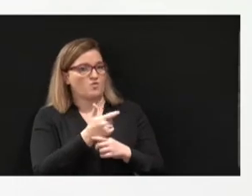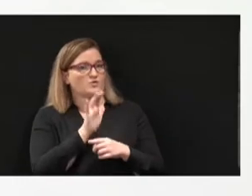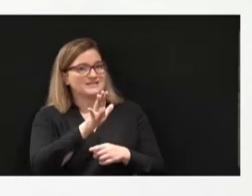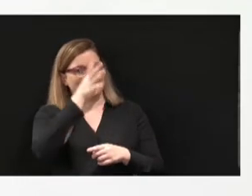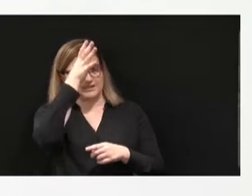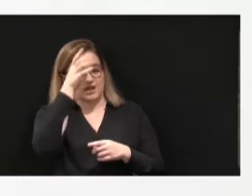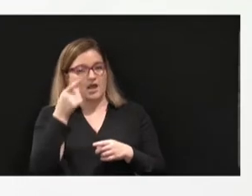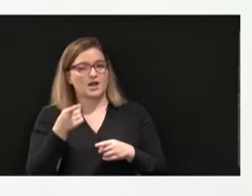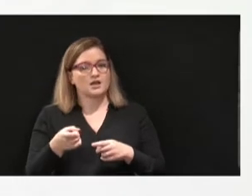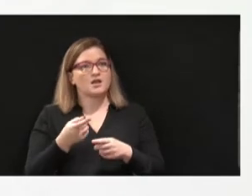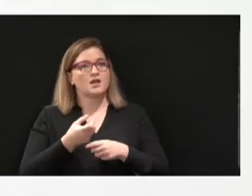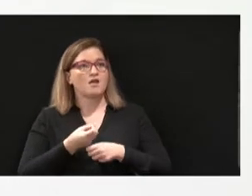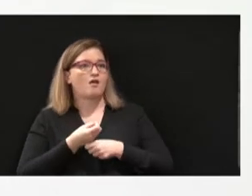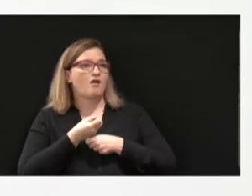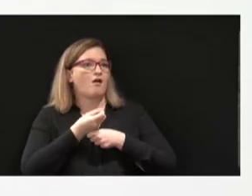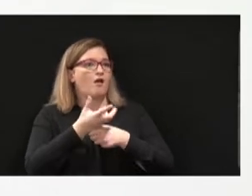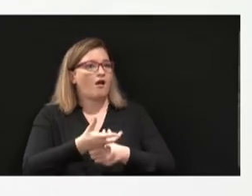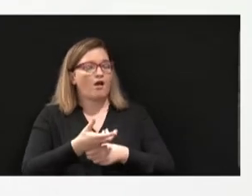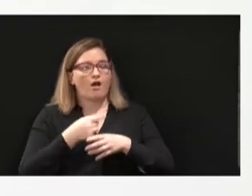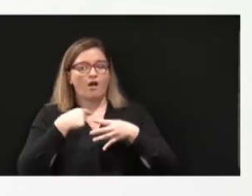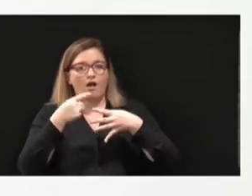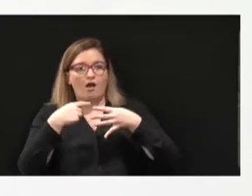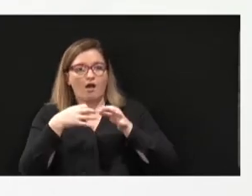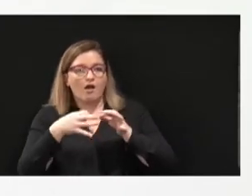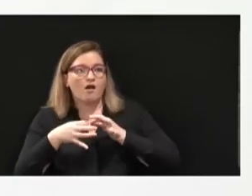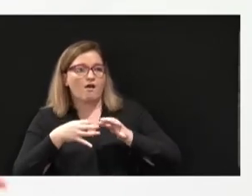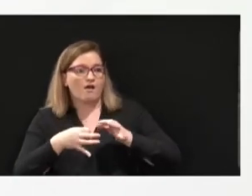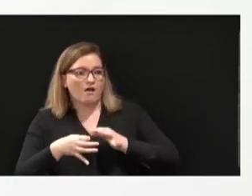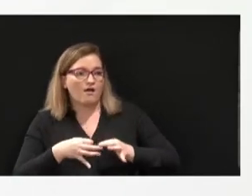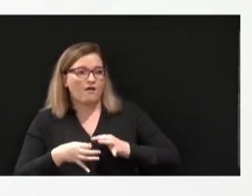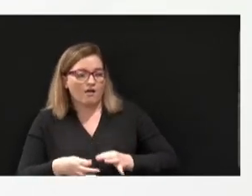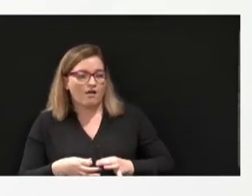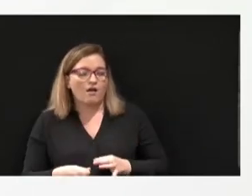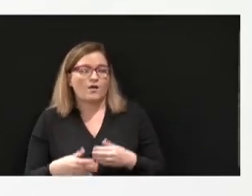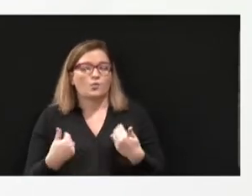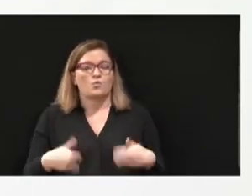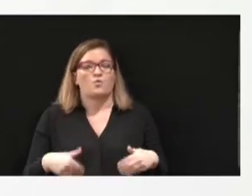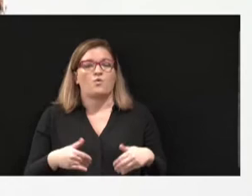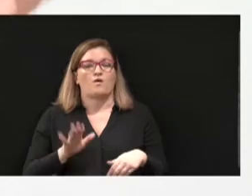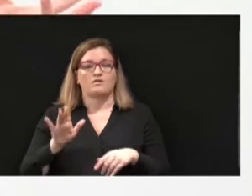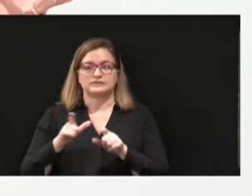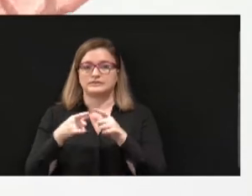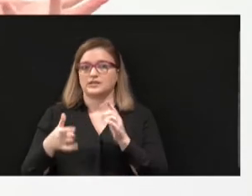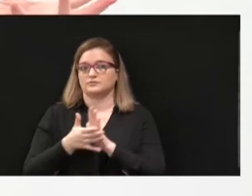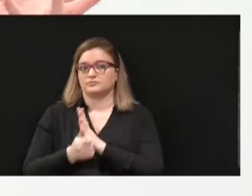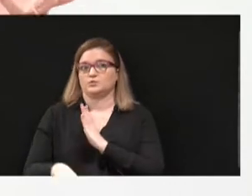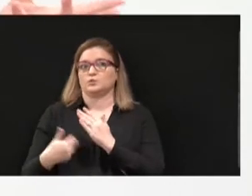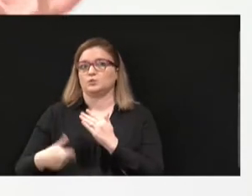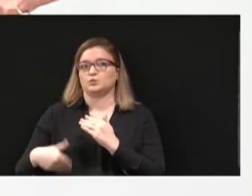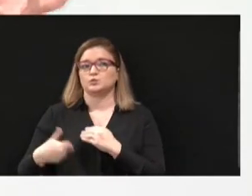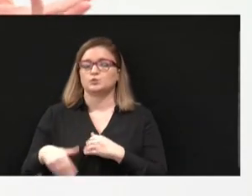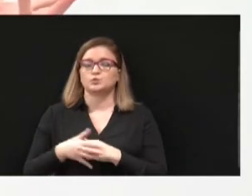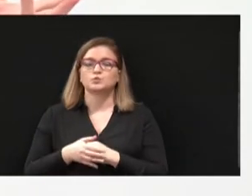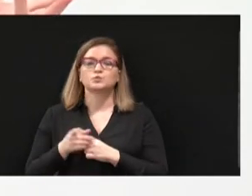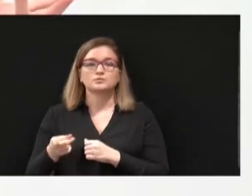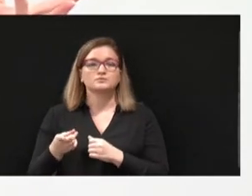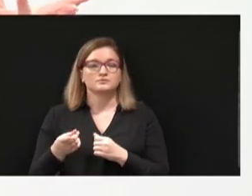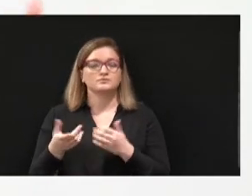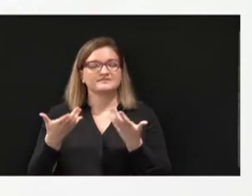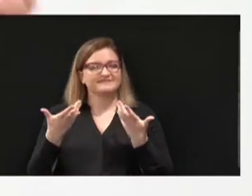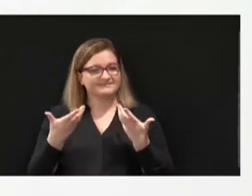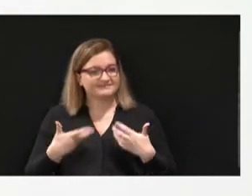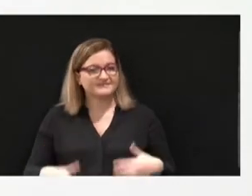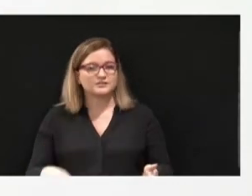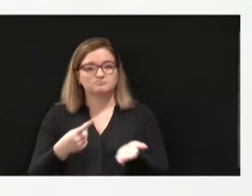just went on and on and on and on. And I said, okay, now we have to, after this wonderful discussion, we need to take that time